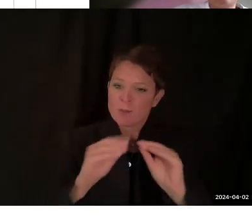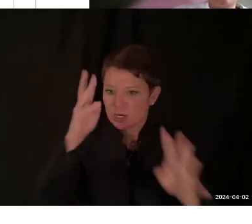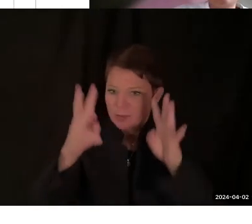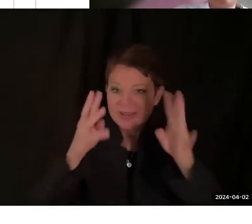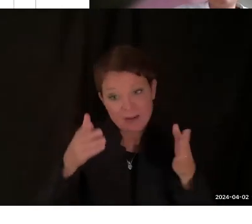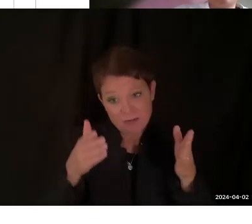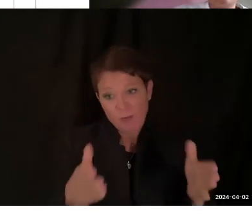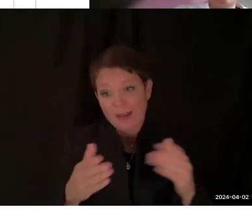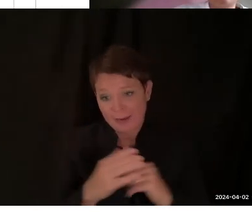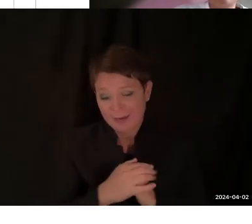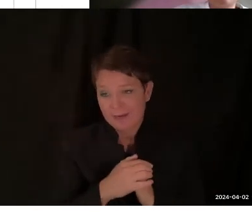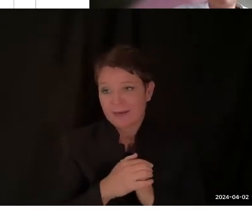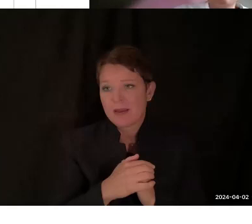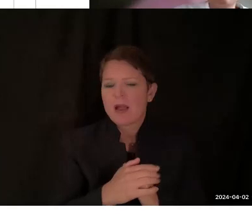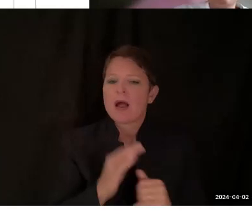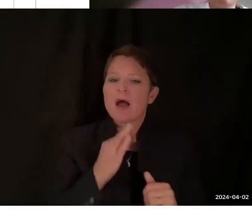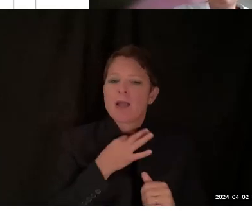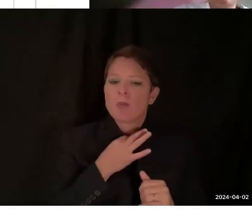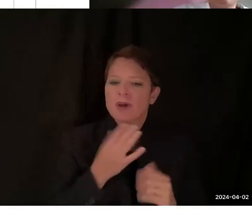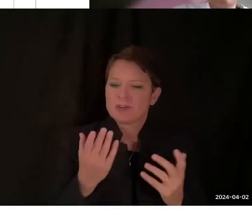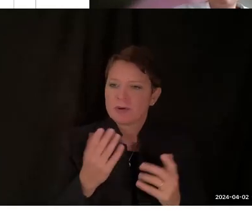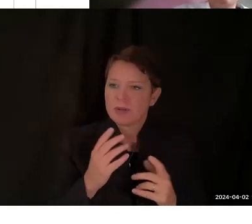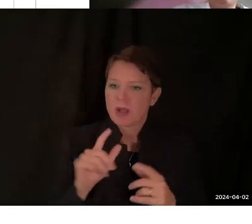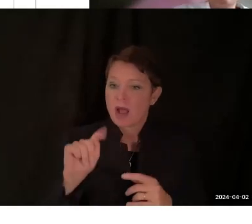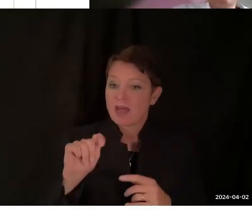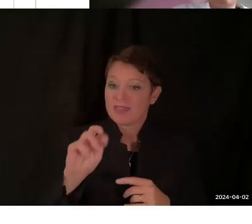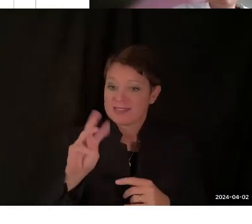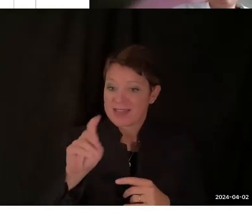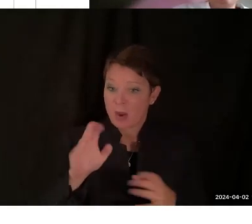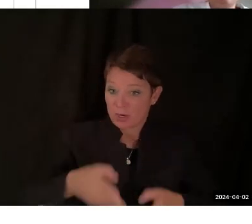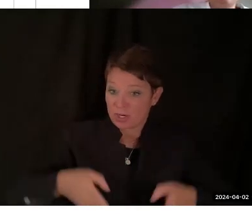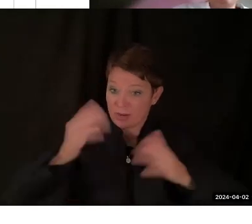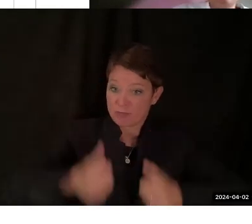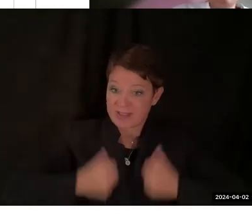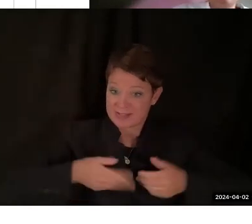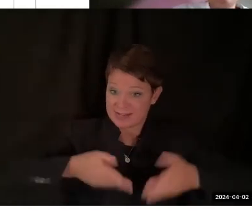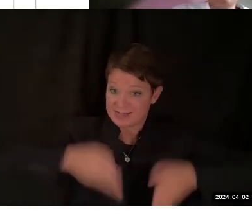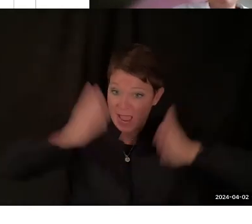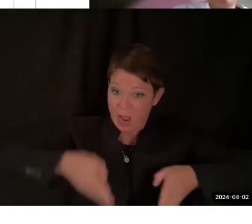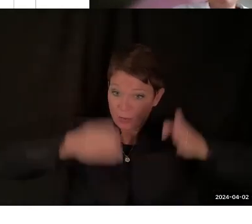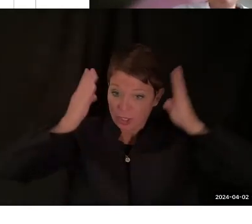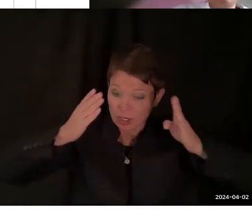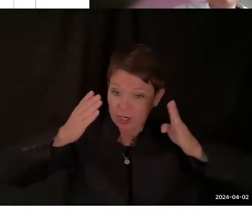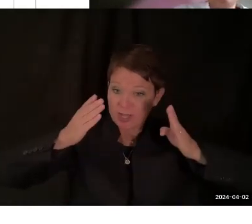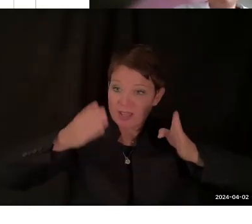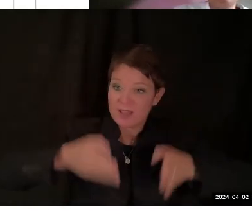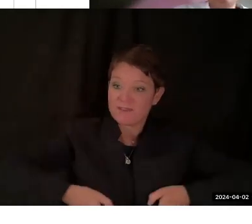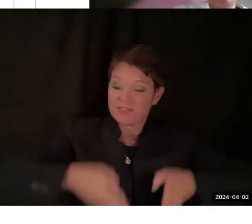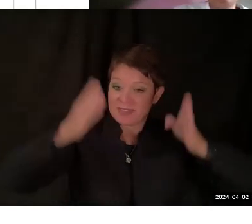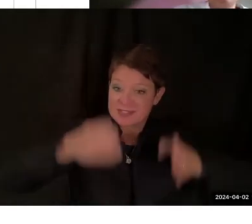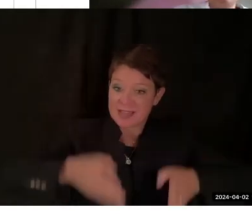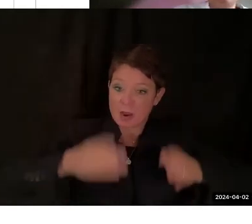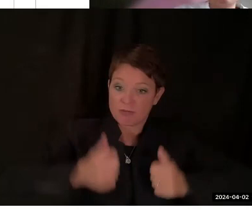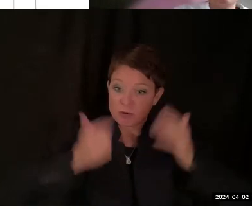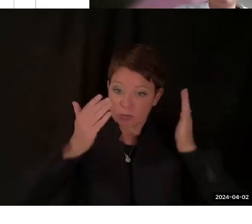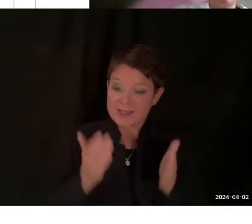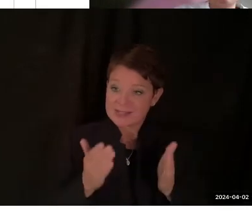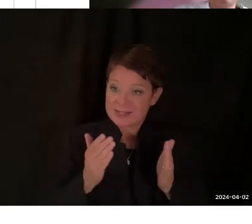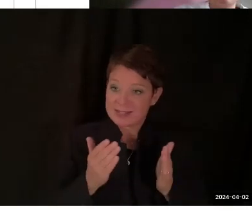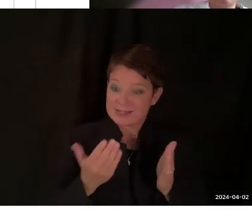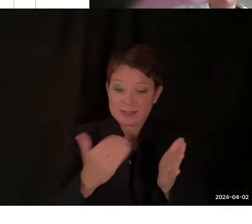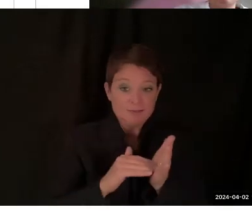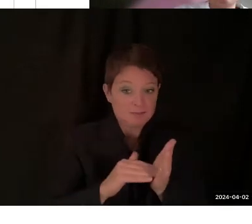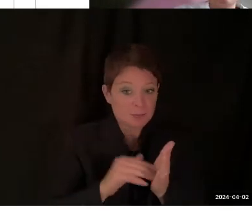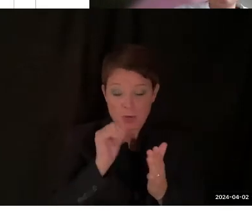creative way. I wondered on the tower, if turning the tower for residents of the tower, and again, we